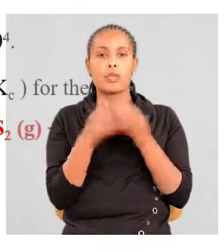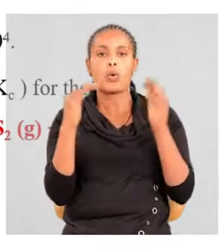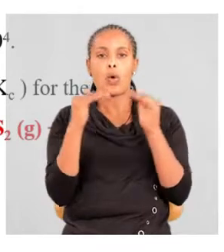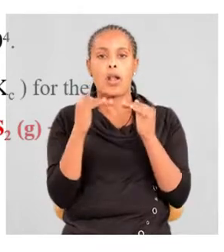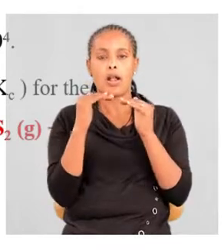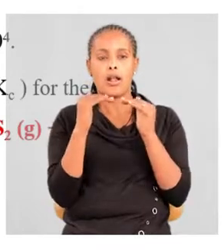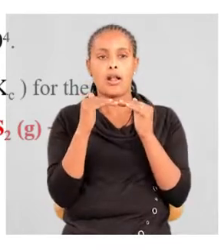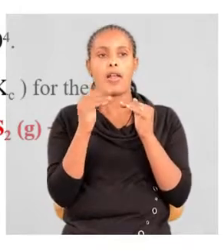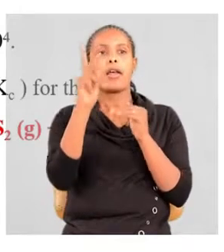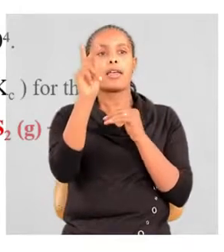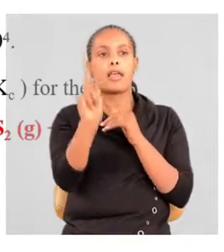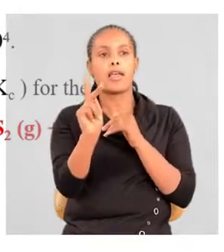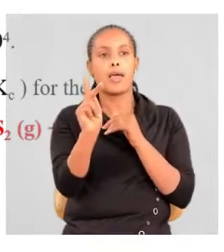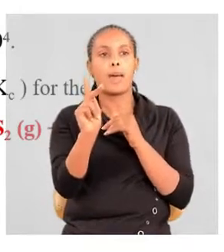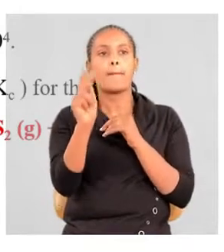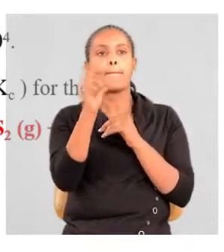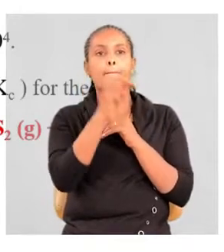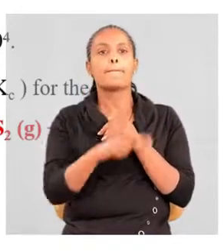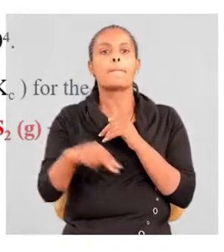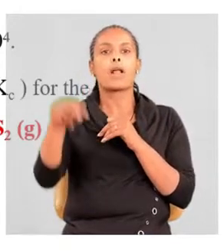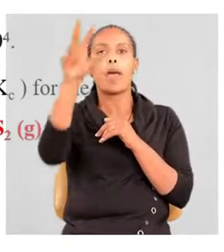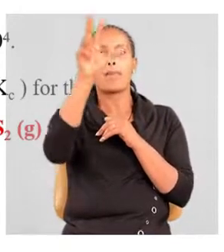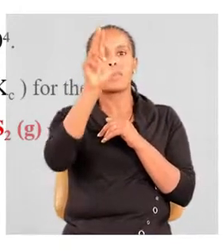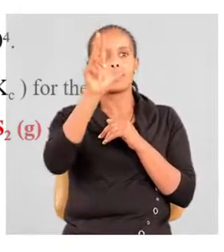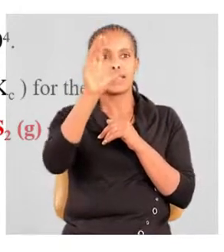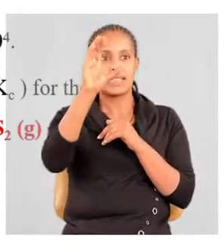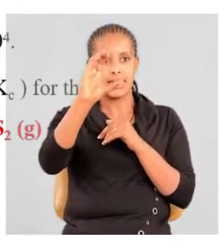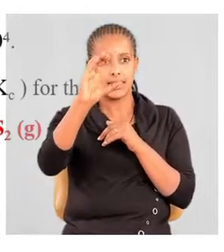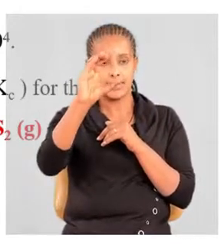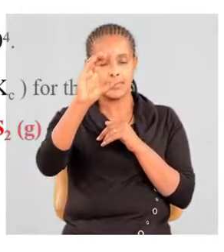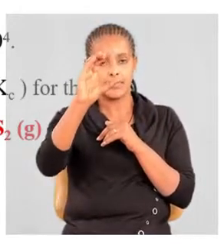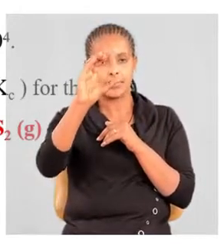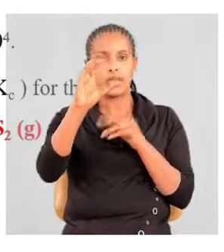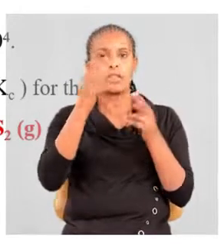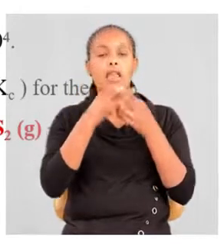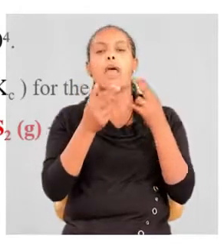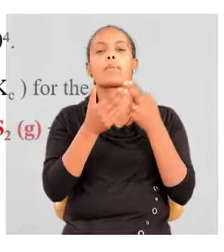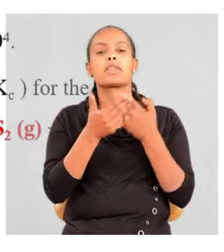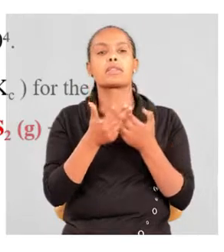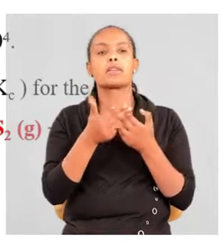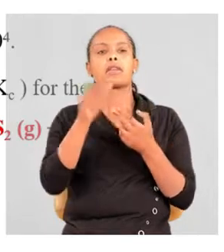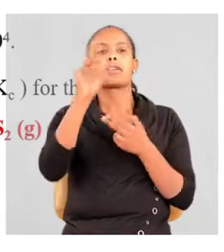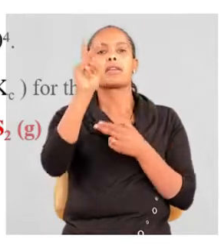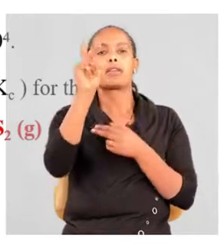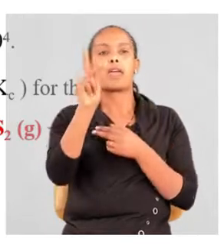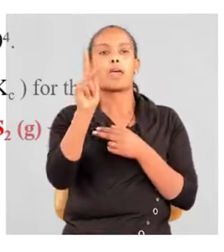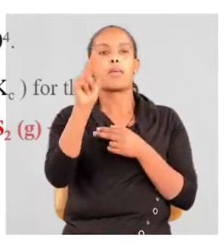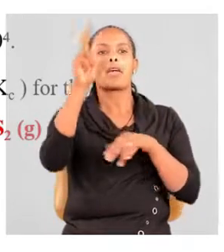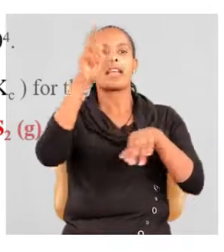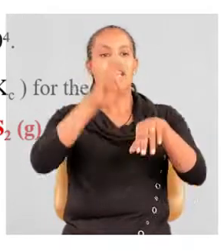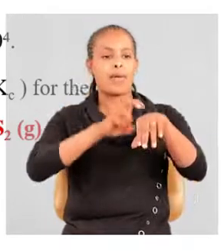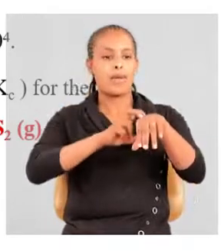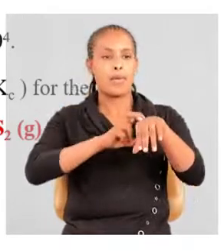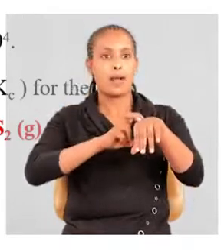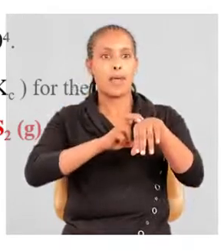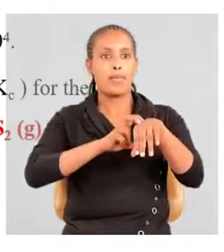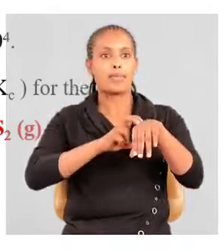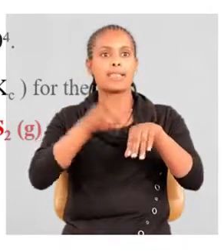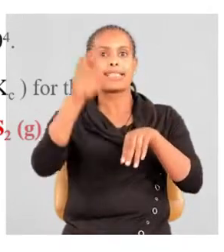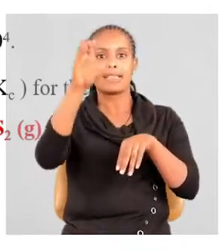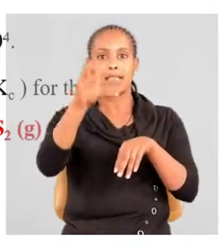equal K prime C, K prime C times K double prime